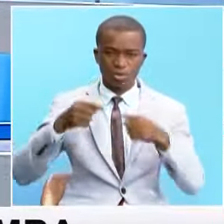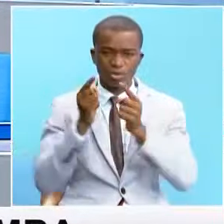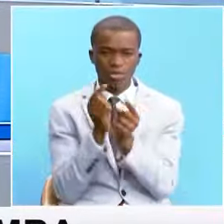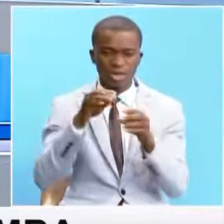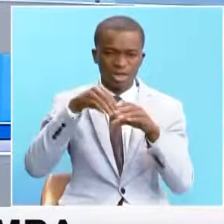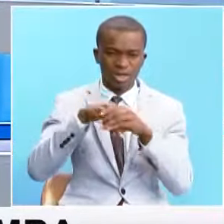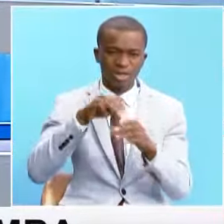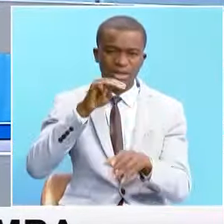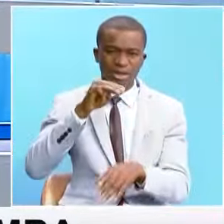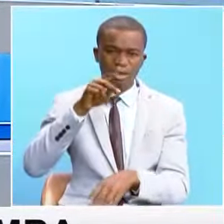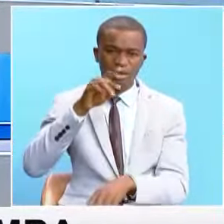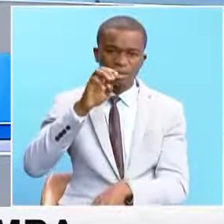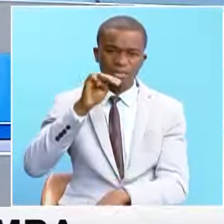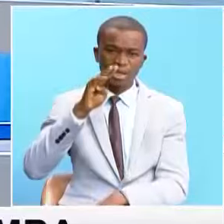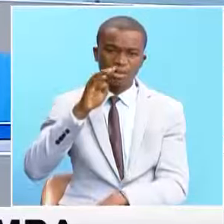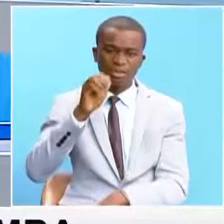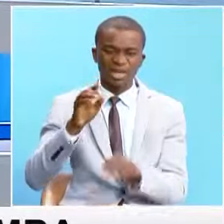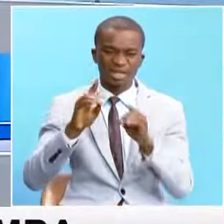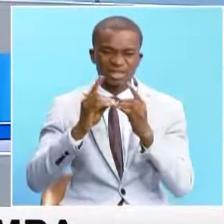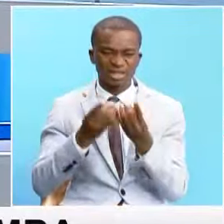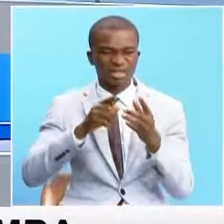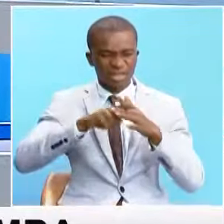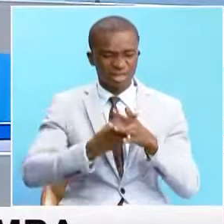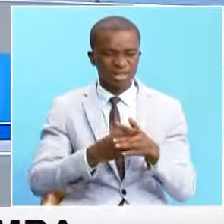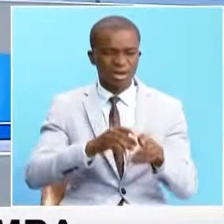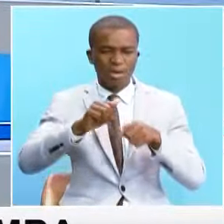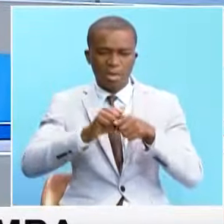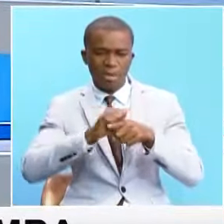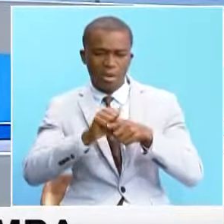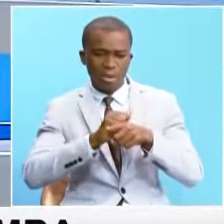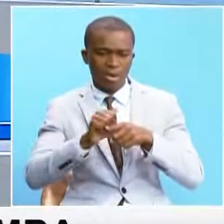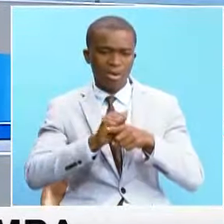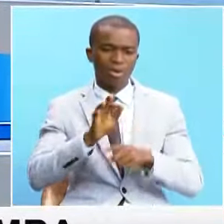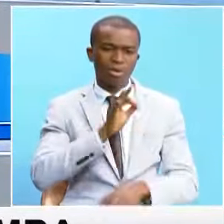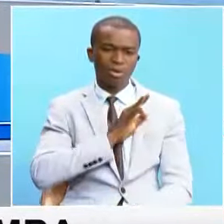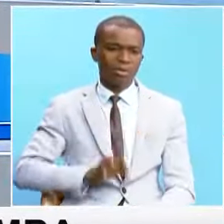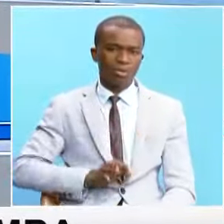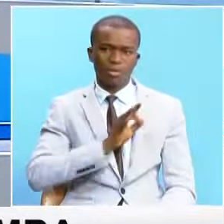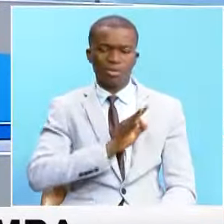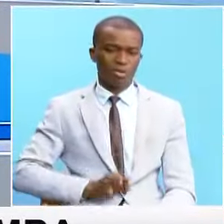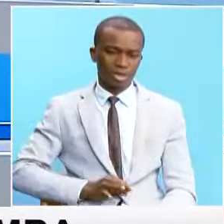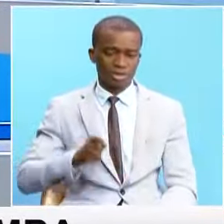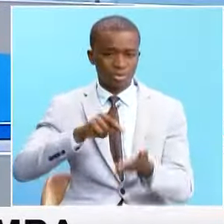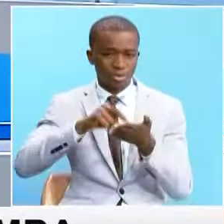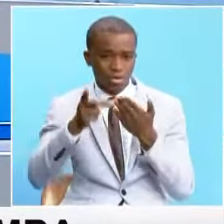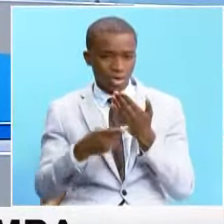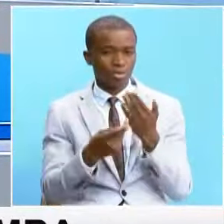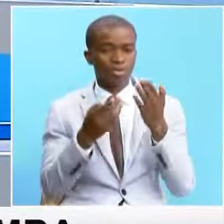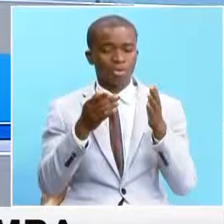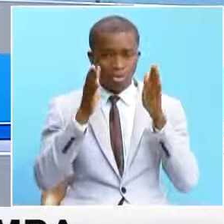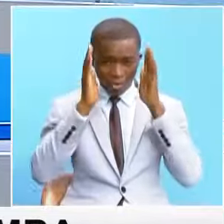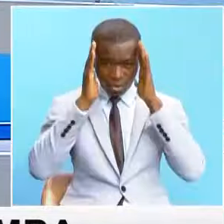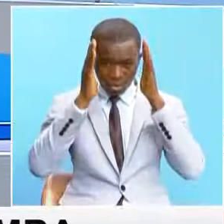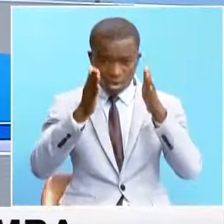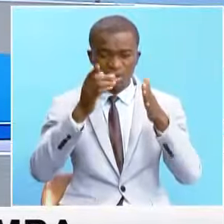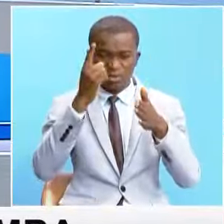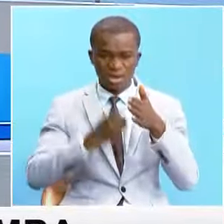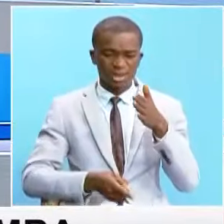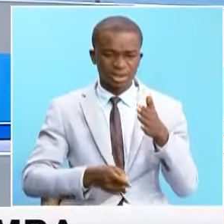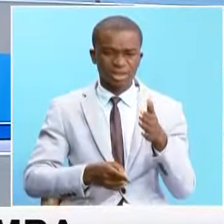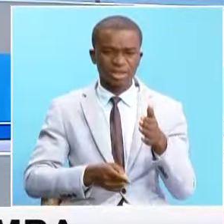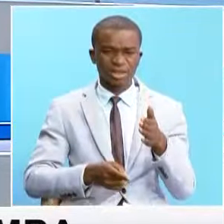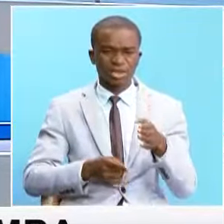food preparation and preservation. The program is aimed at equipping volunteers with skills to prepare nutritious meals from